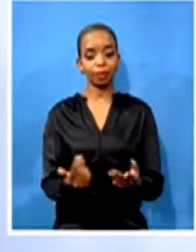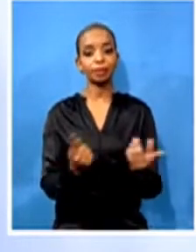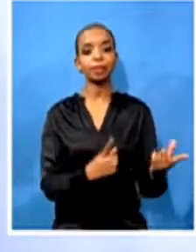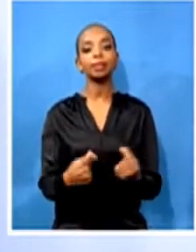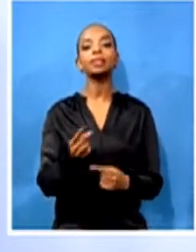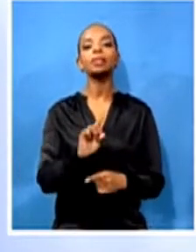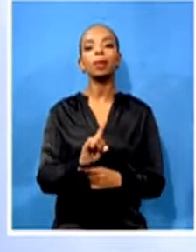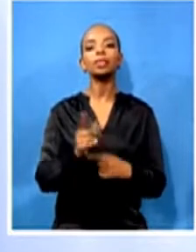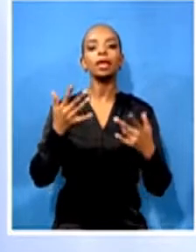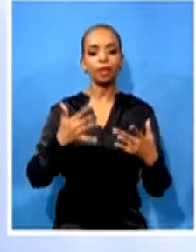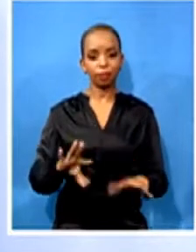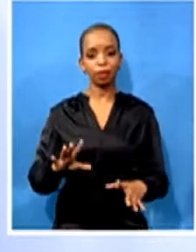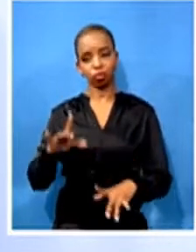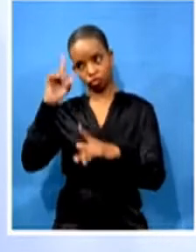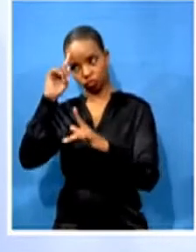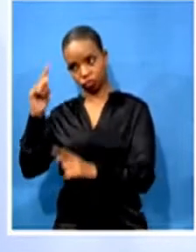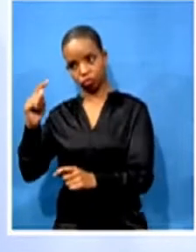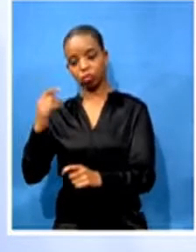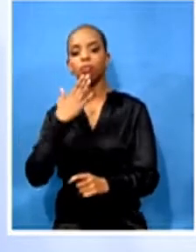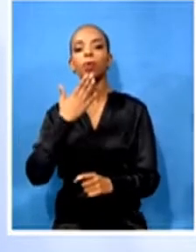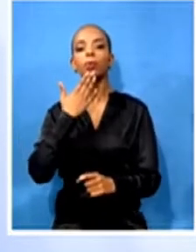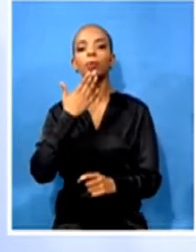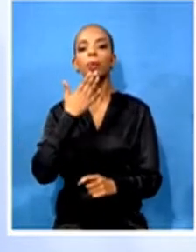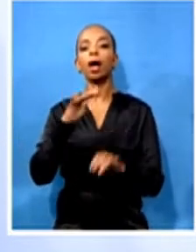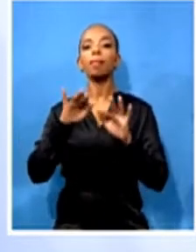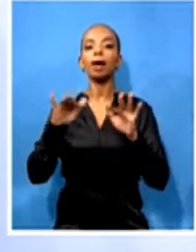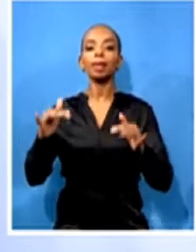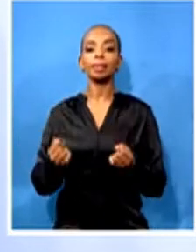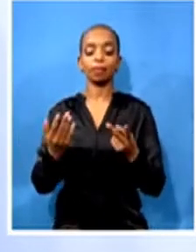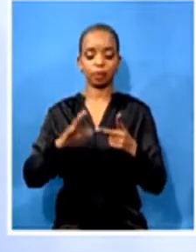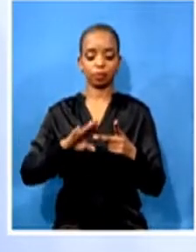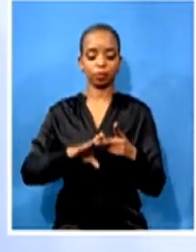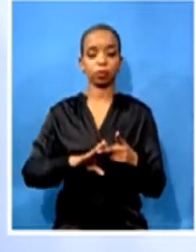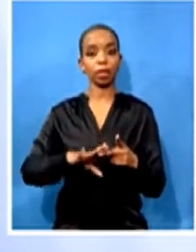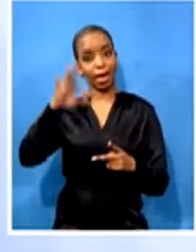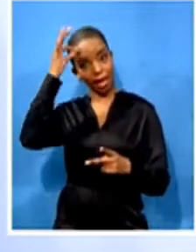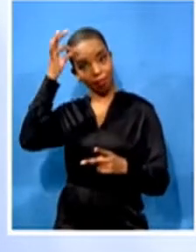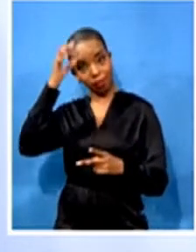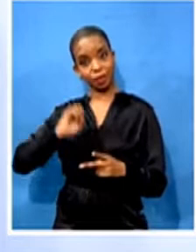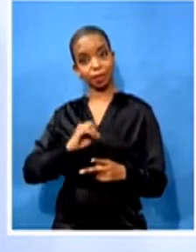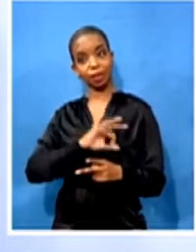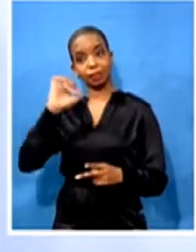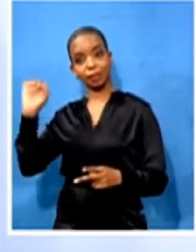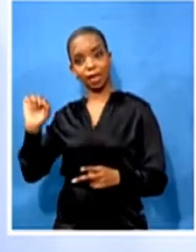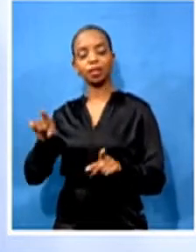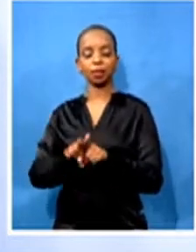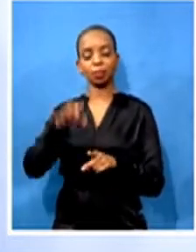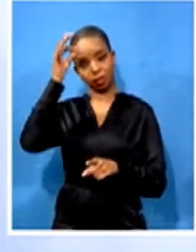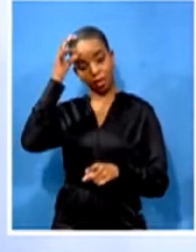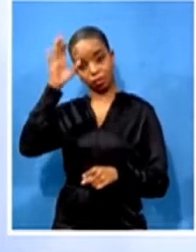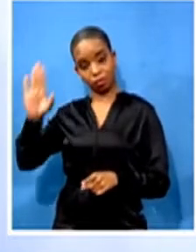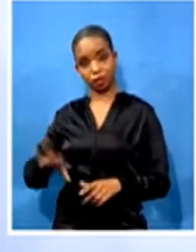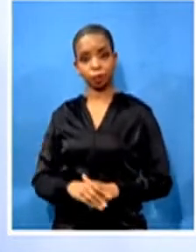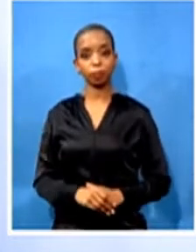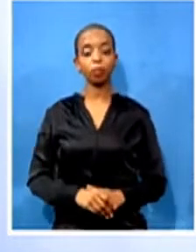government. The selfless efforts and dedication of all frontline officials, those in the health sector,